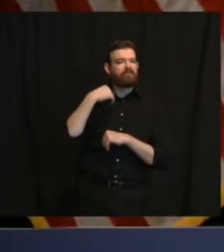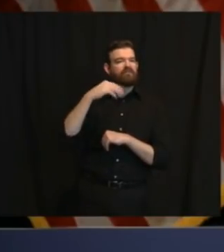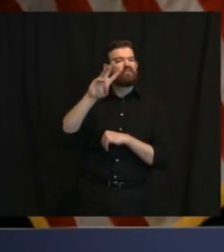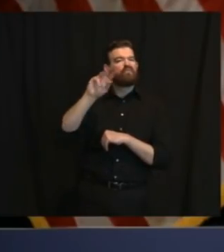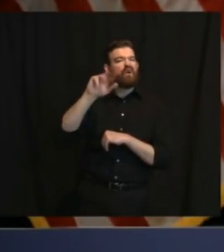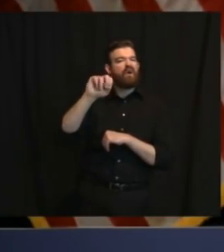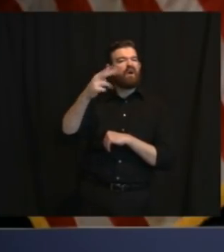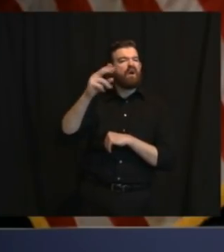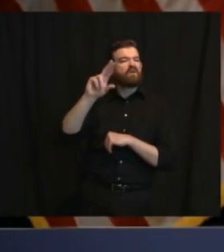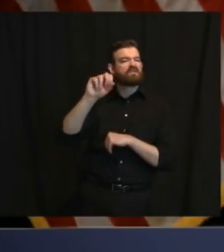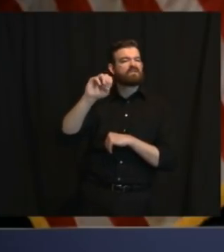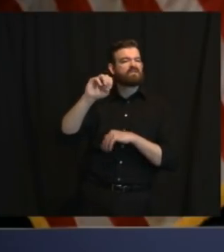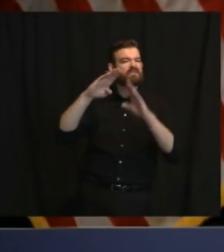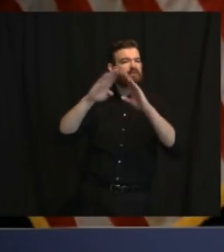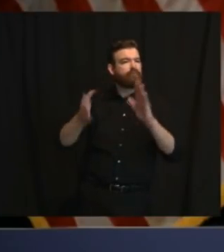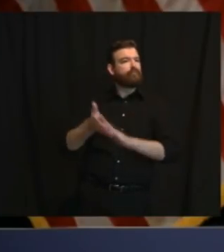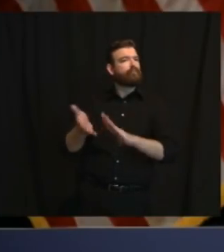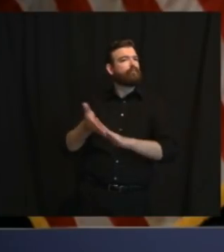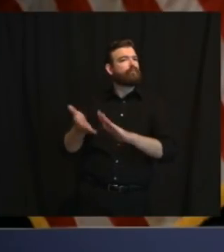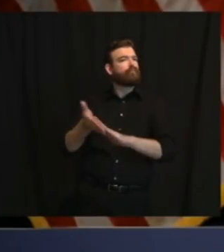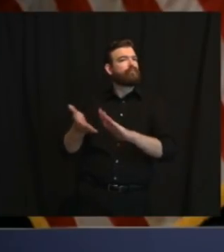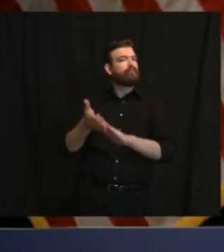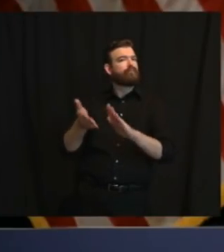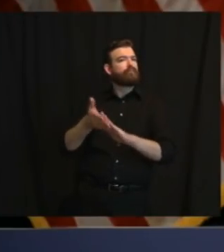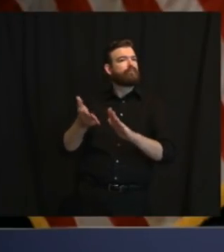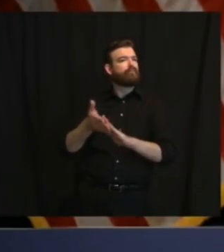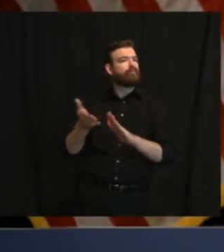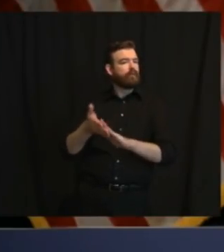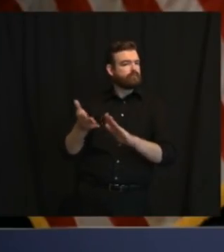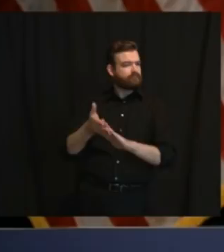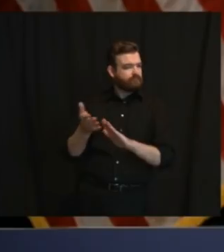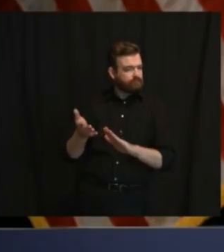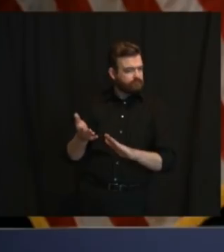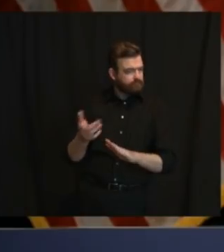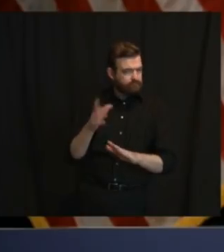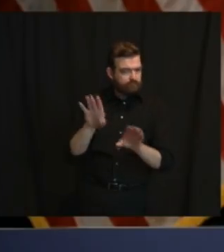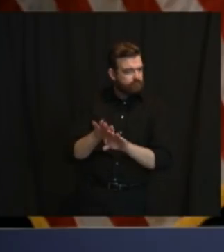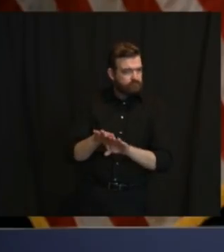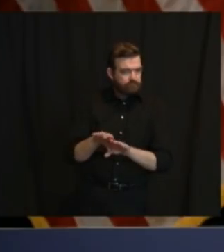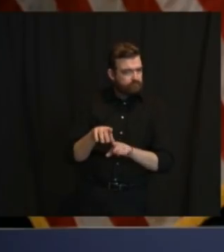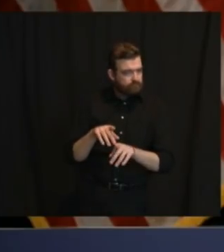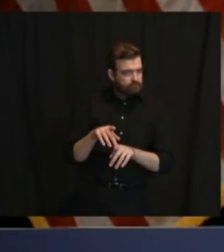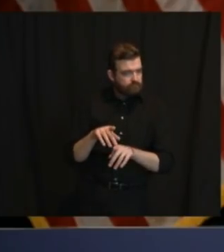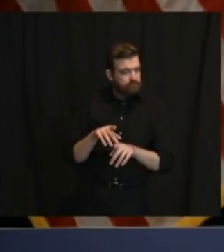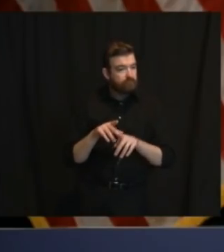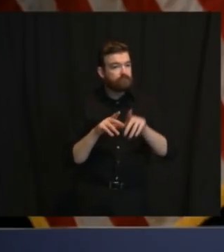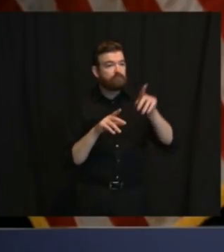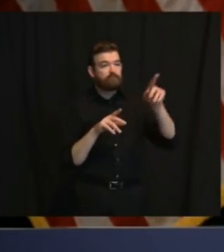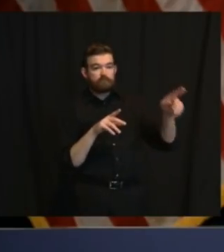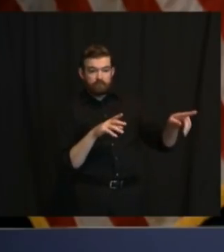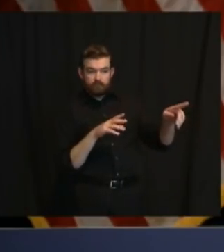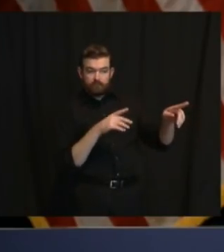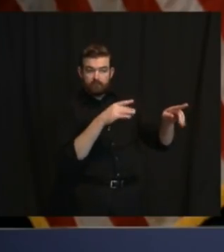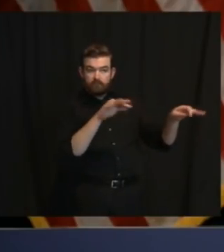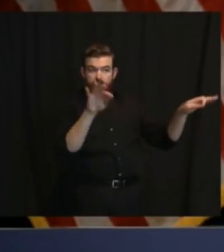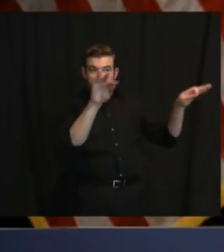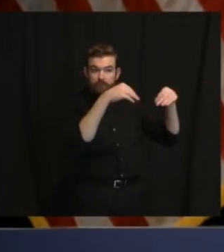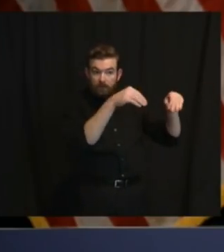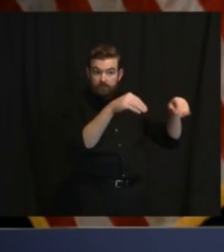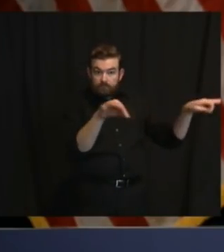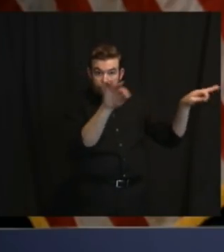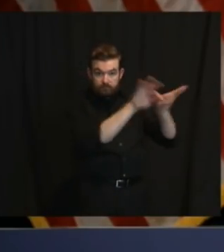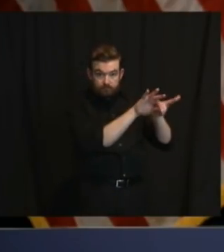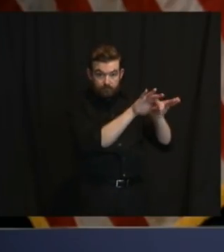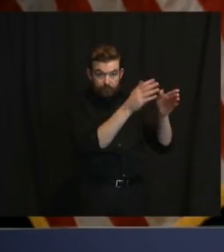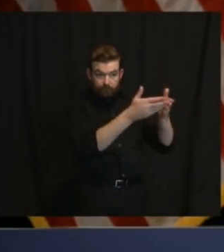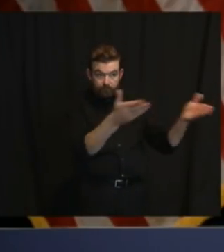warehouses can operate or not. Like Amazon sells essential goods, but is there any, can you specify? I've got nothing specific to say on,